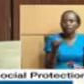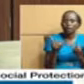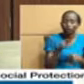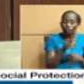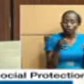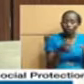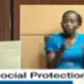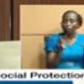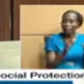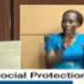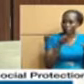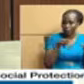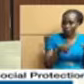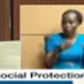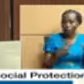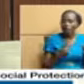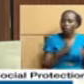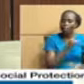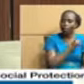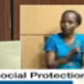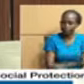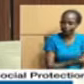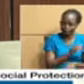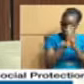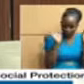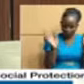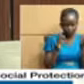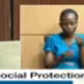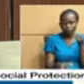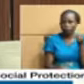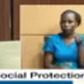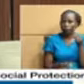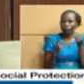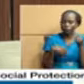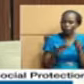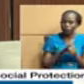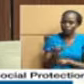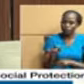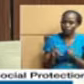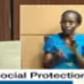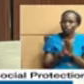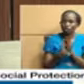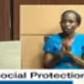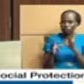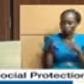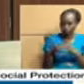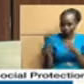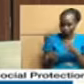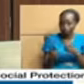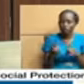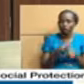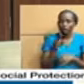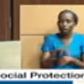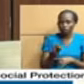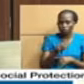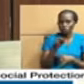of MPs, we have a mandate clear. One, for us, we influence legislation. Actually, from the National Social